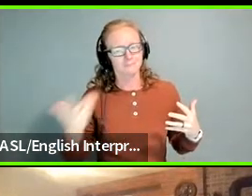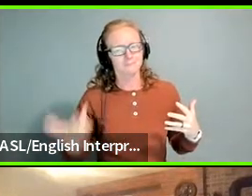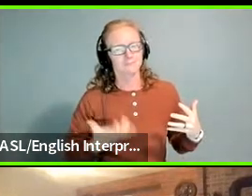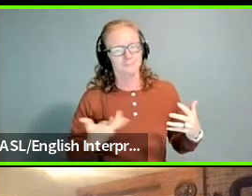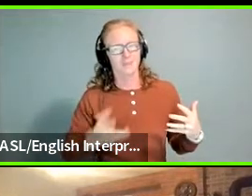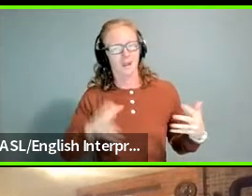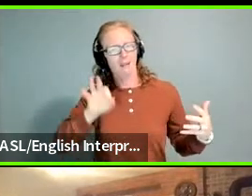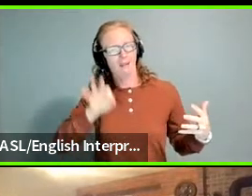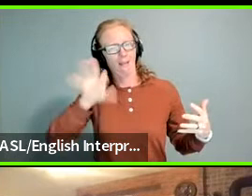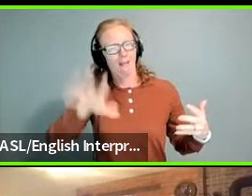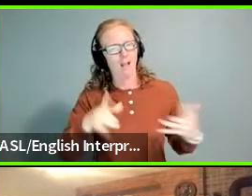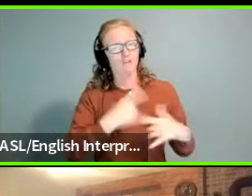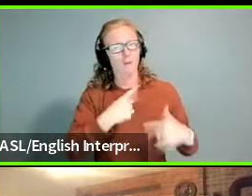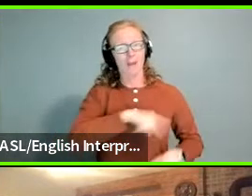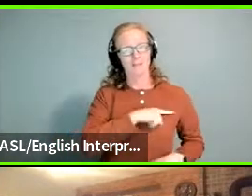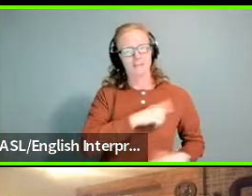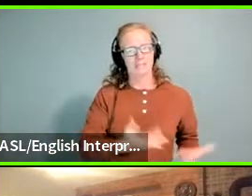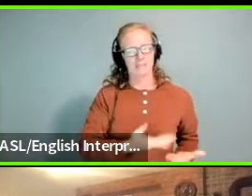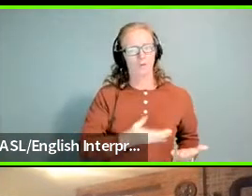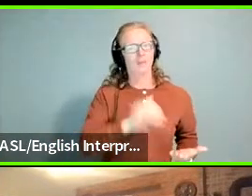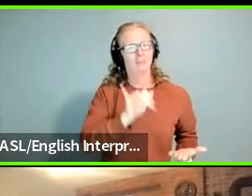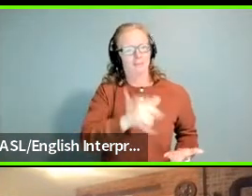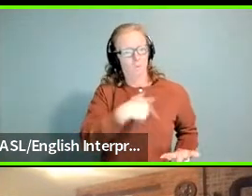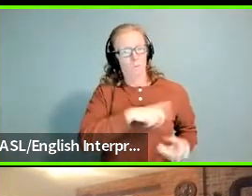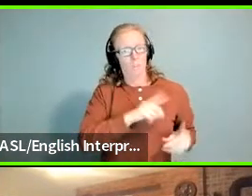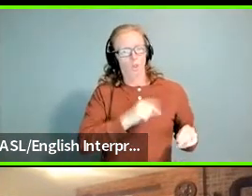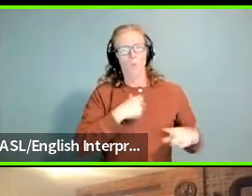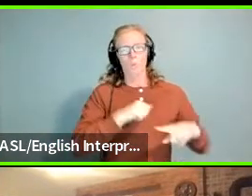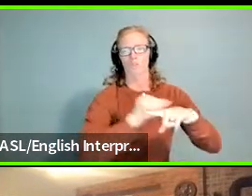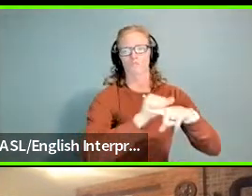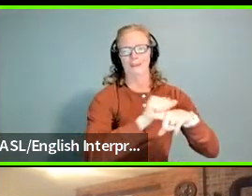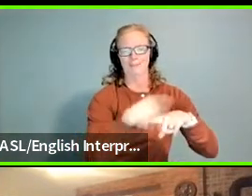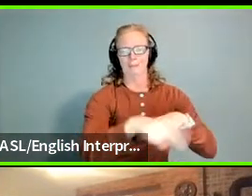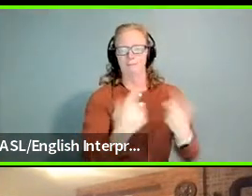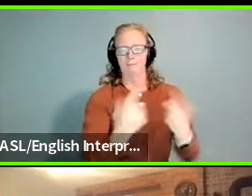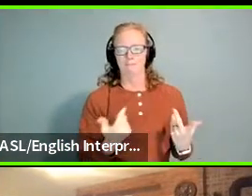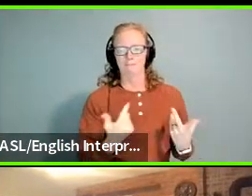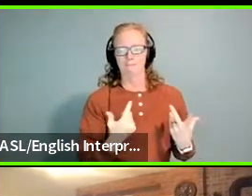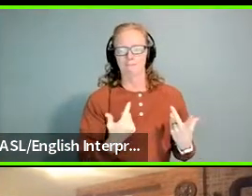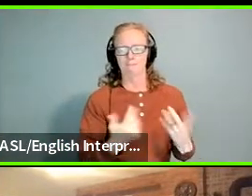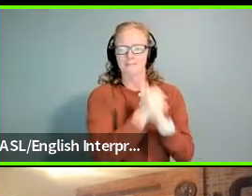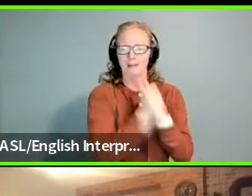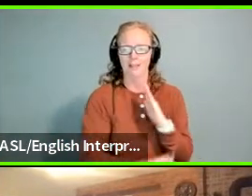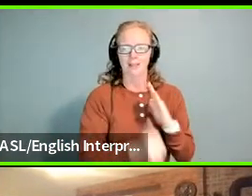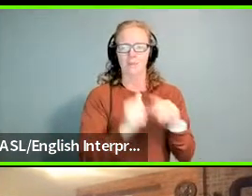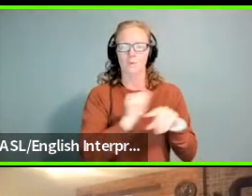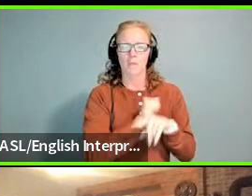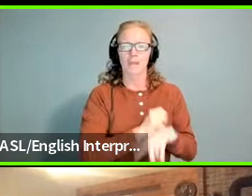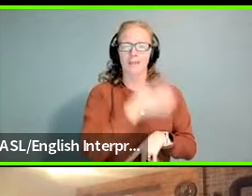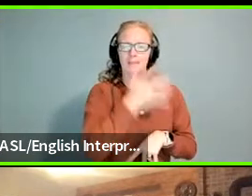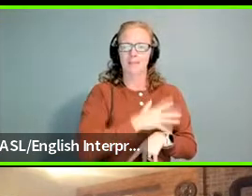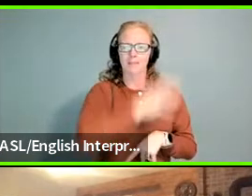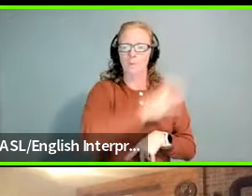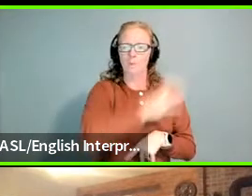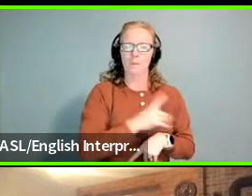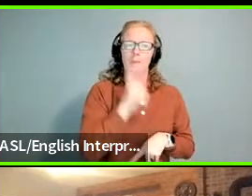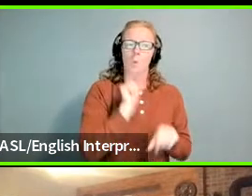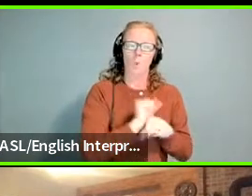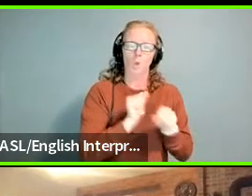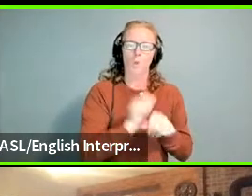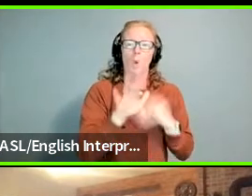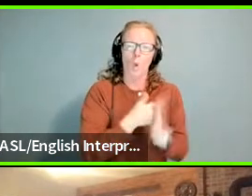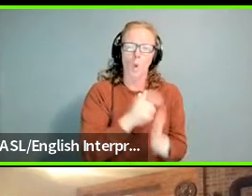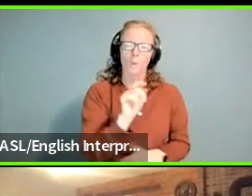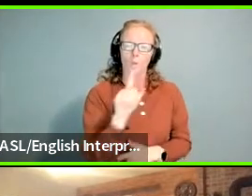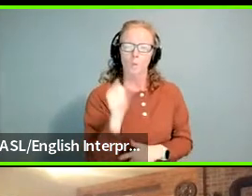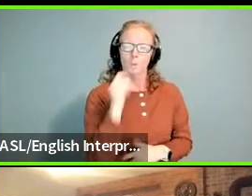input from our folks. That's what we do. We train the work. We train the men and women that work with the tools that are going to build these